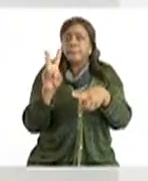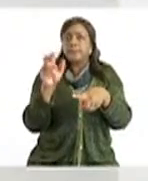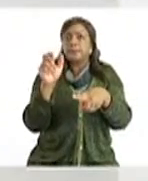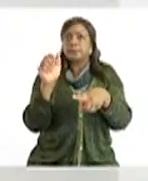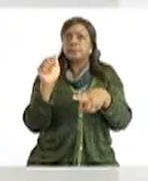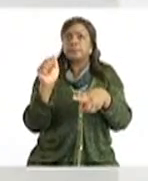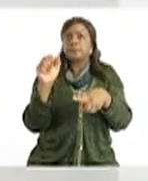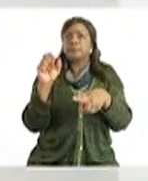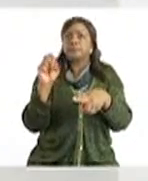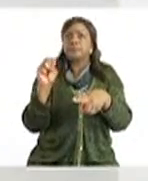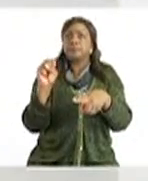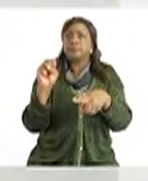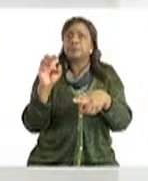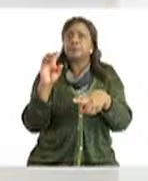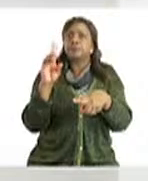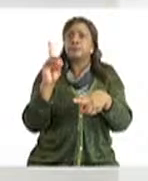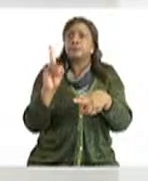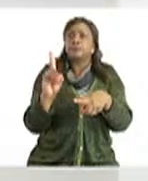vas deferens.